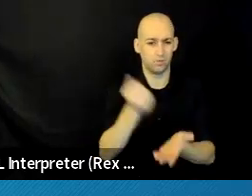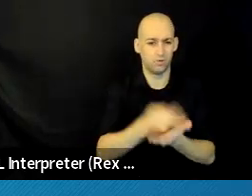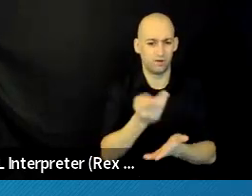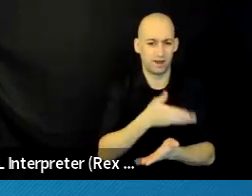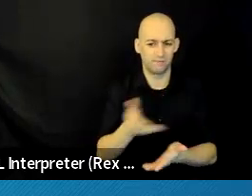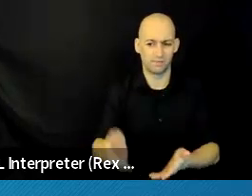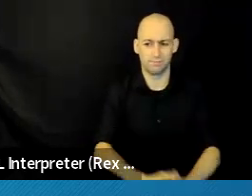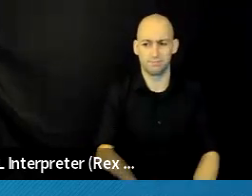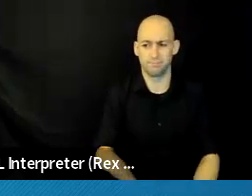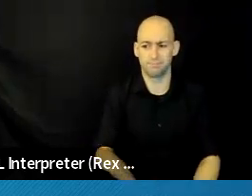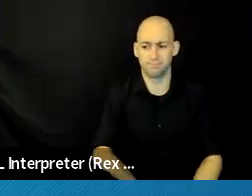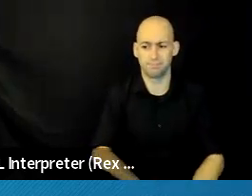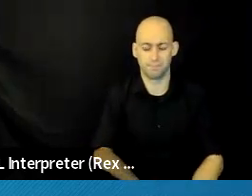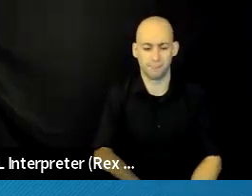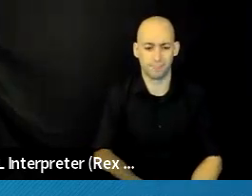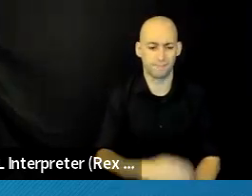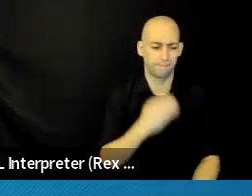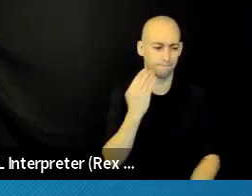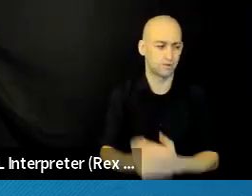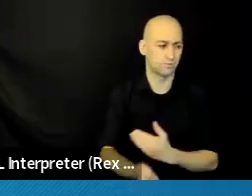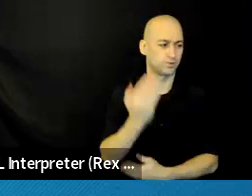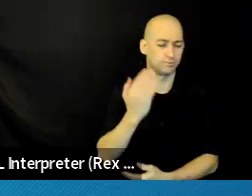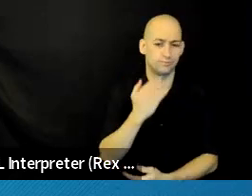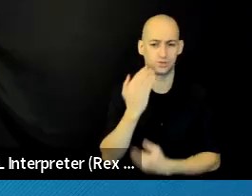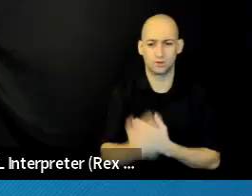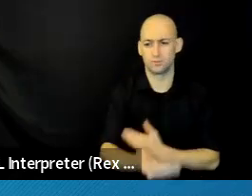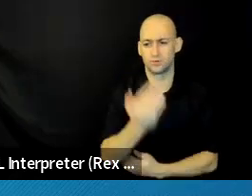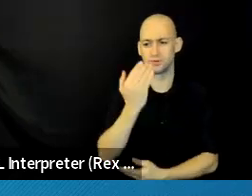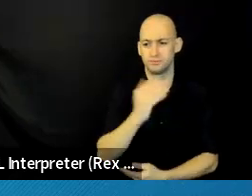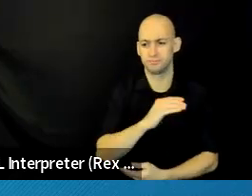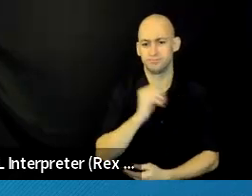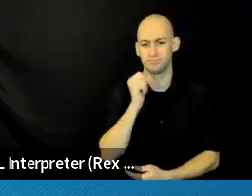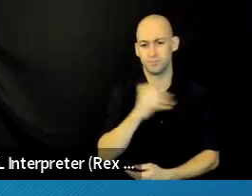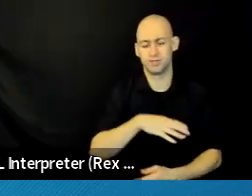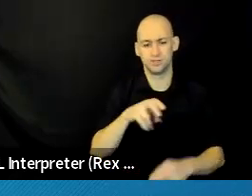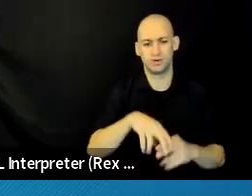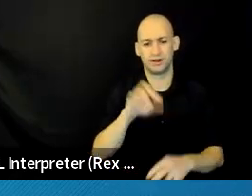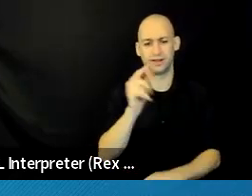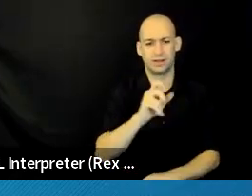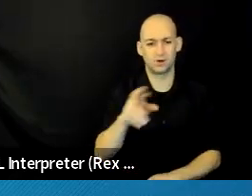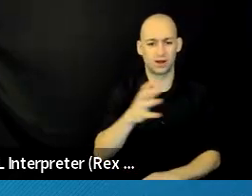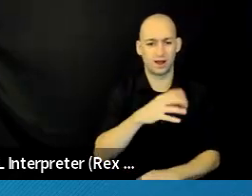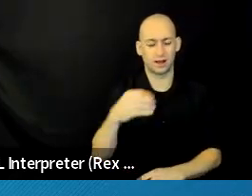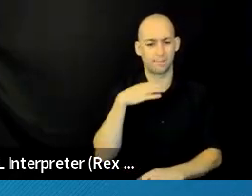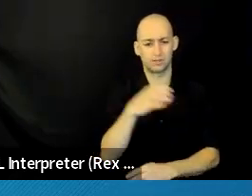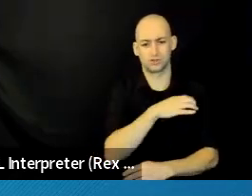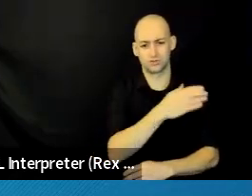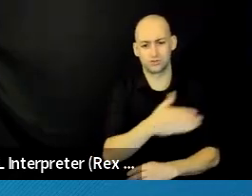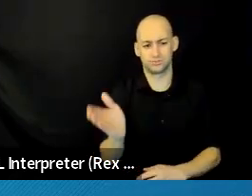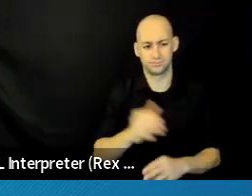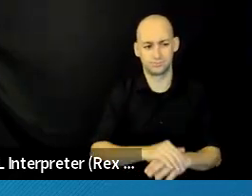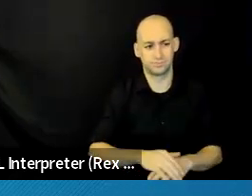you. Good morning. Good morning, Madam Chair, Eager, and commissioners.